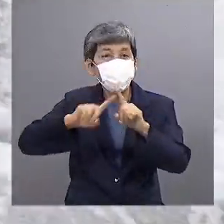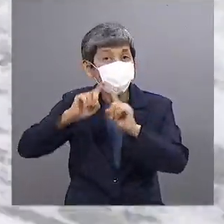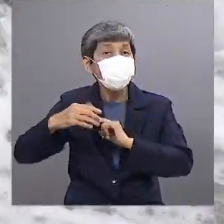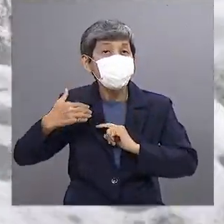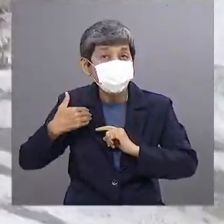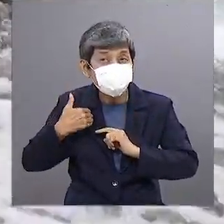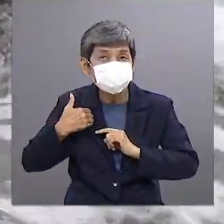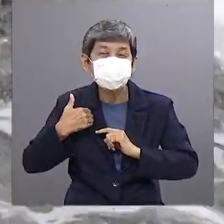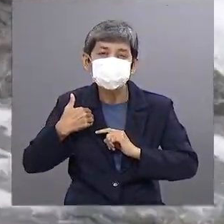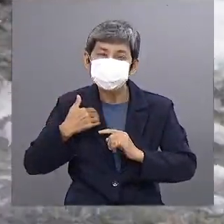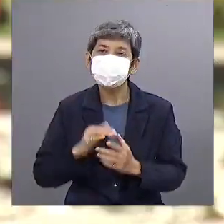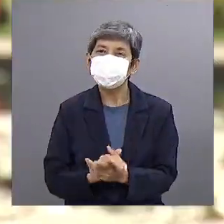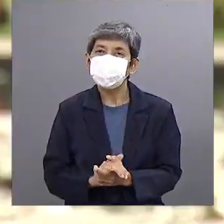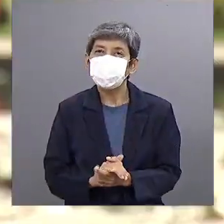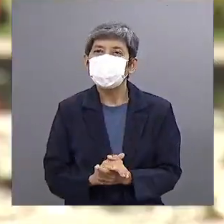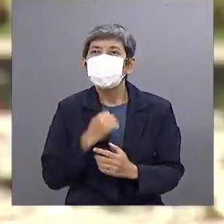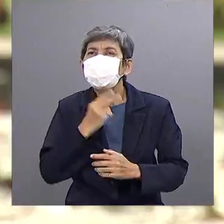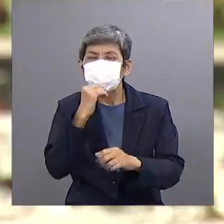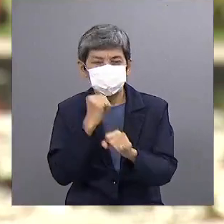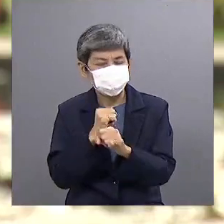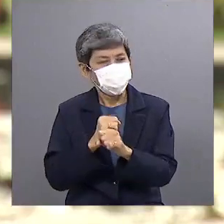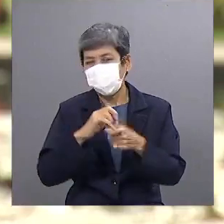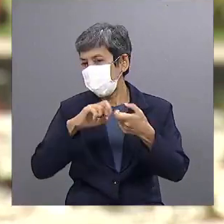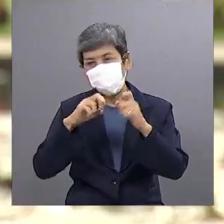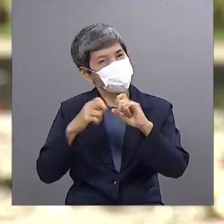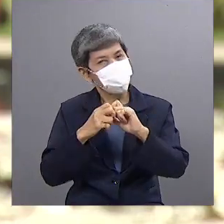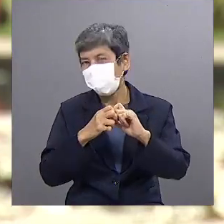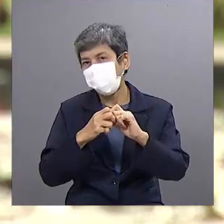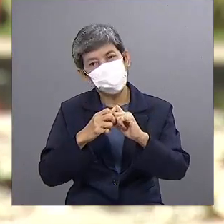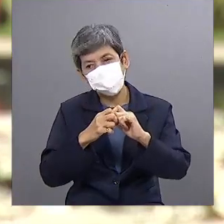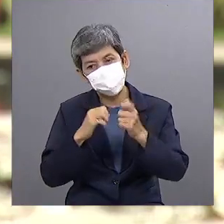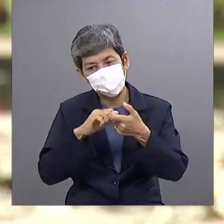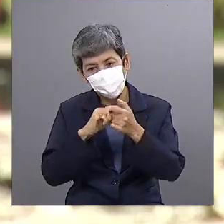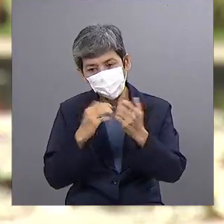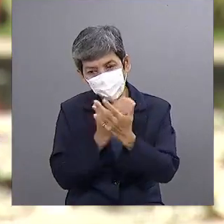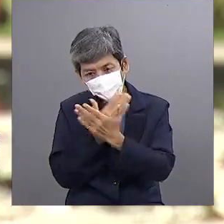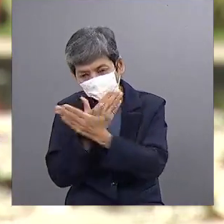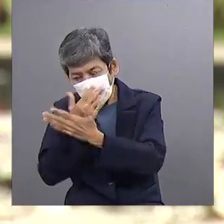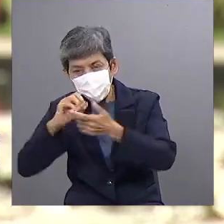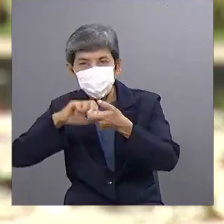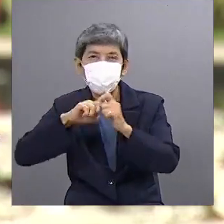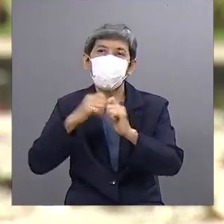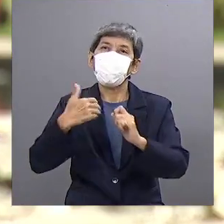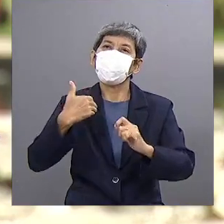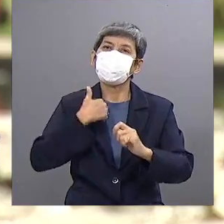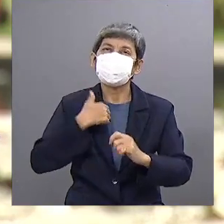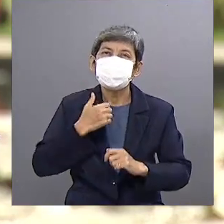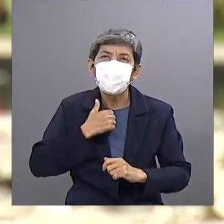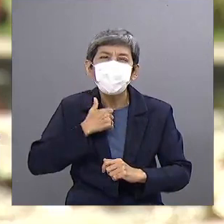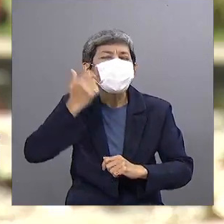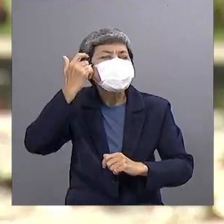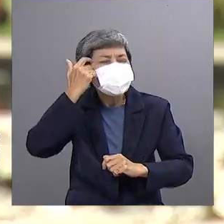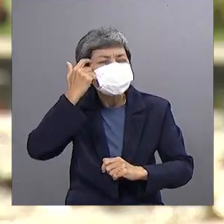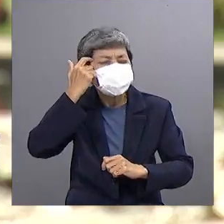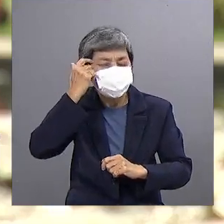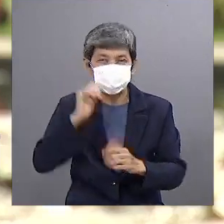know. Mm. So and also what we see now is that it's seems to be increasing even quicker. So I think it is no coincidence. I think there